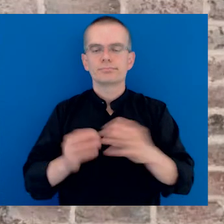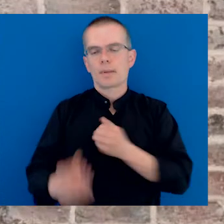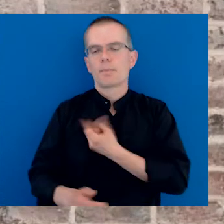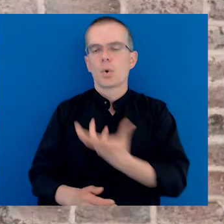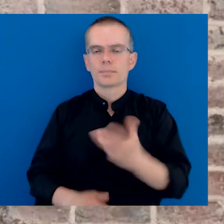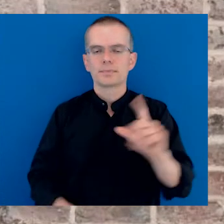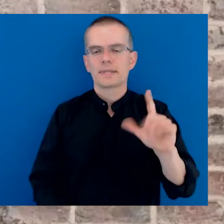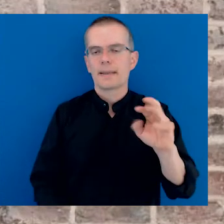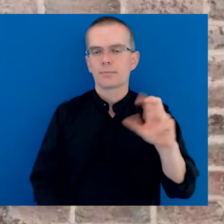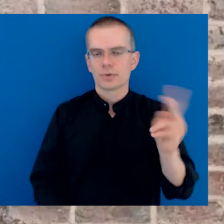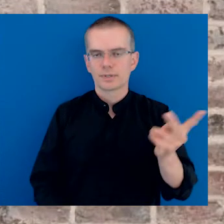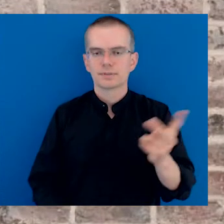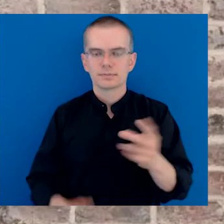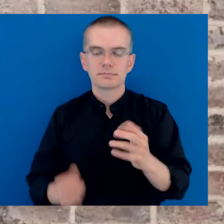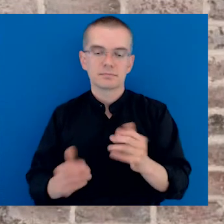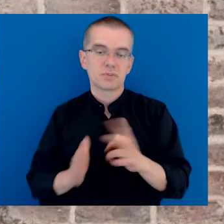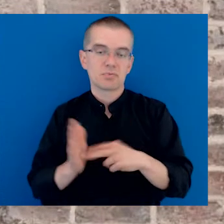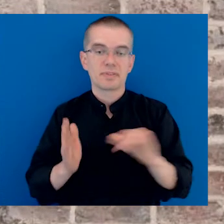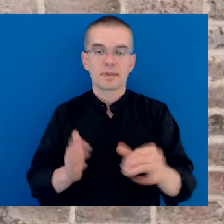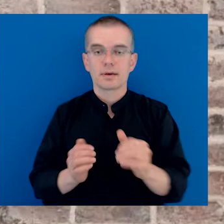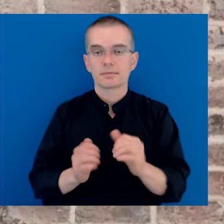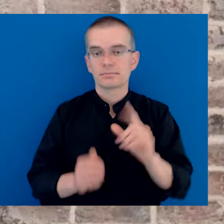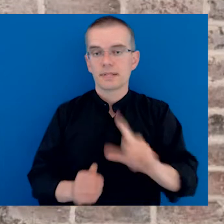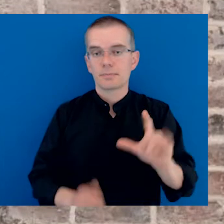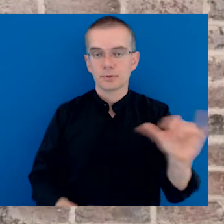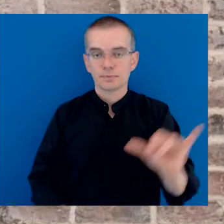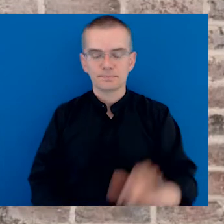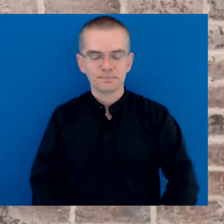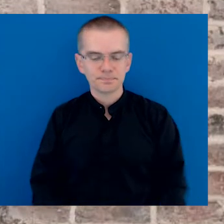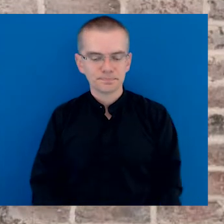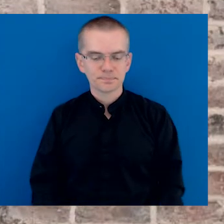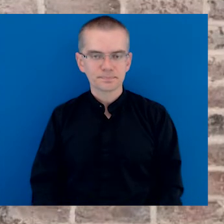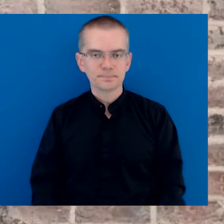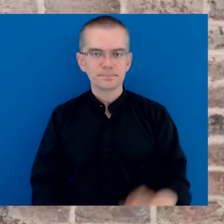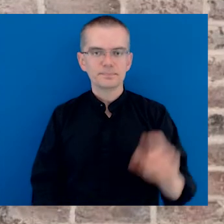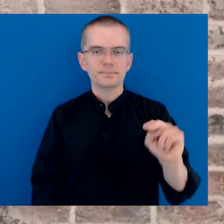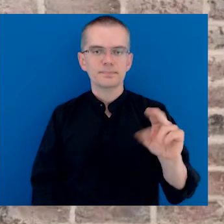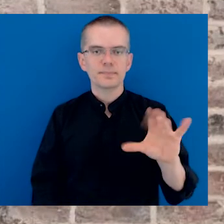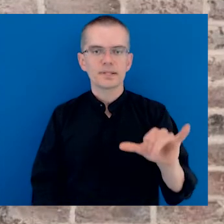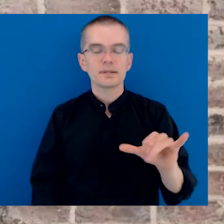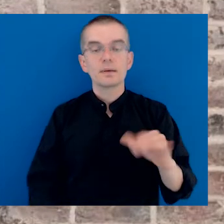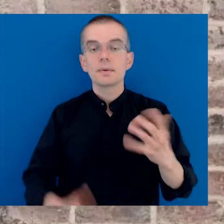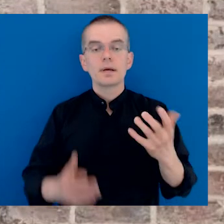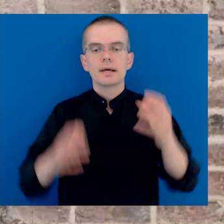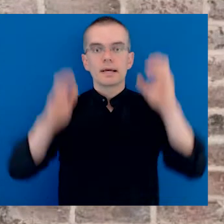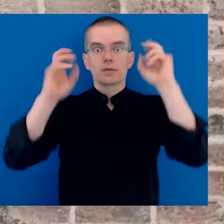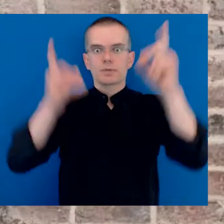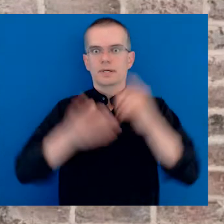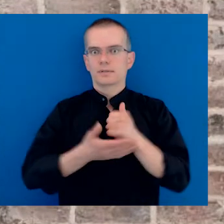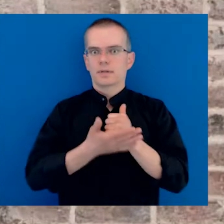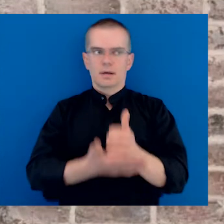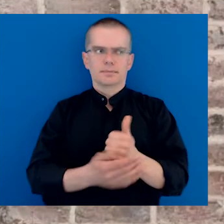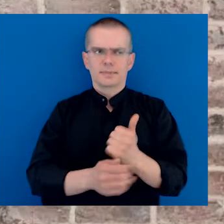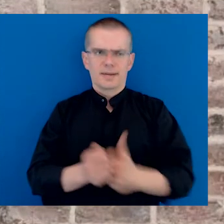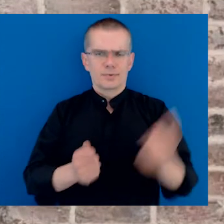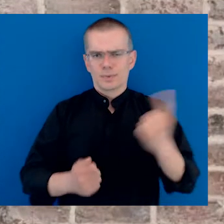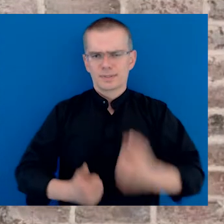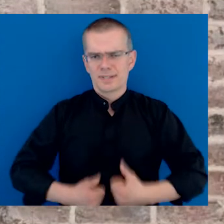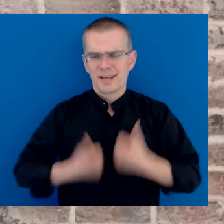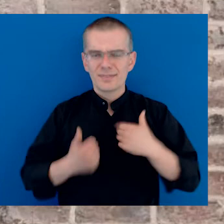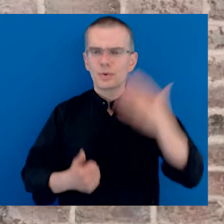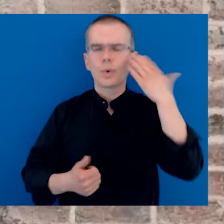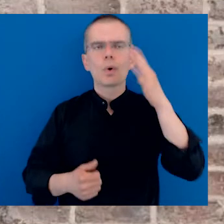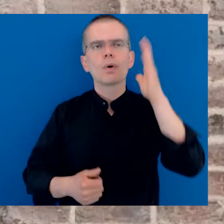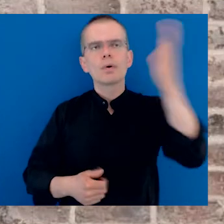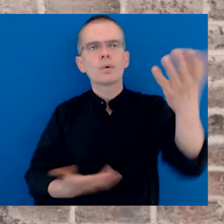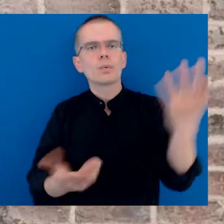you? I mean, I just think education enriches everybody's life. You don't know what you're going to end up being, but even the